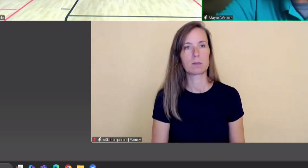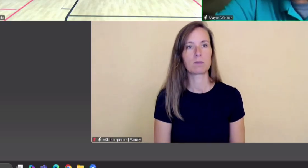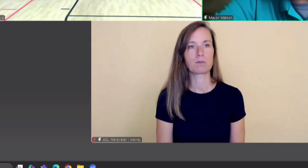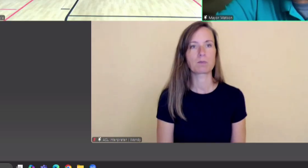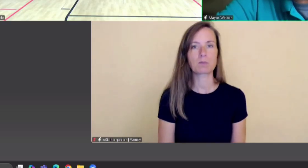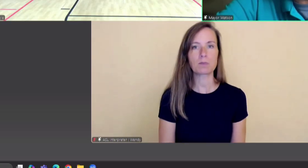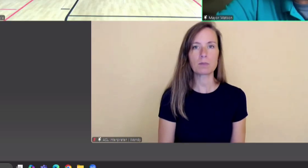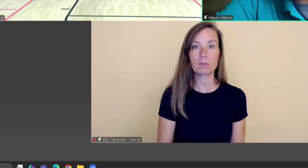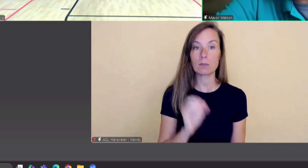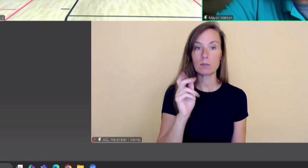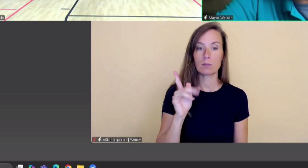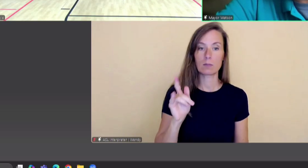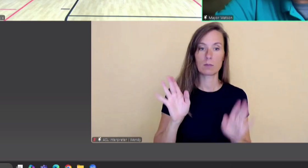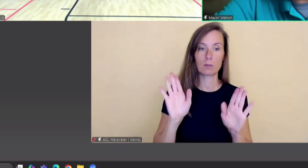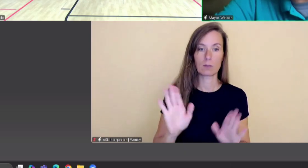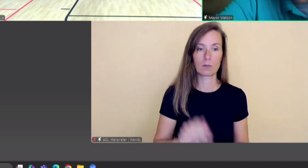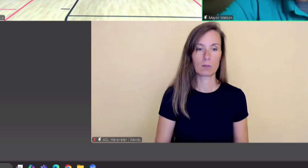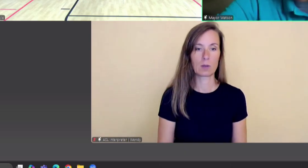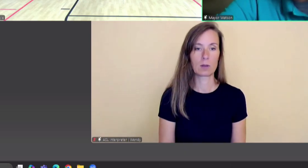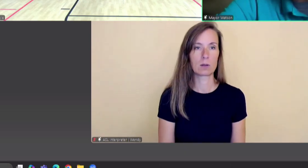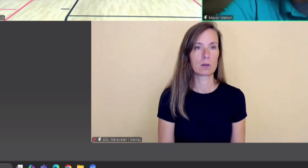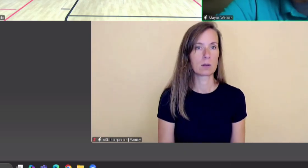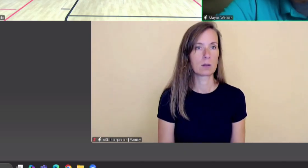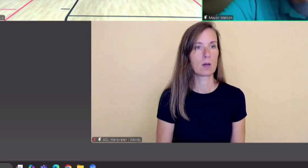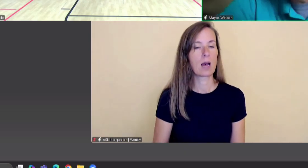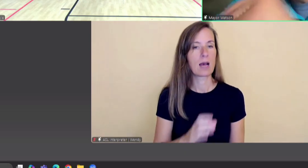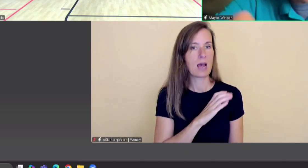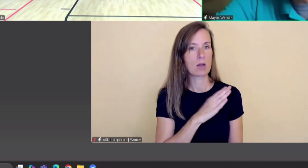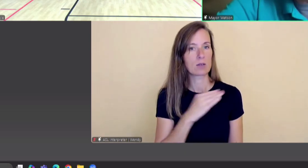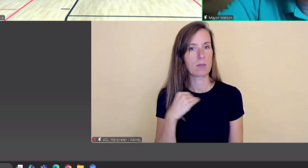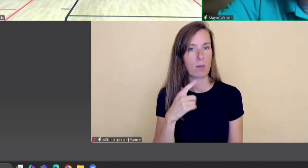Excellent. That would be great. Councilmember LeGloheck, anything?